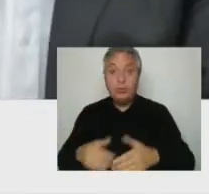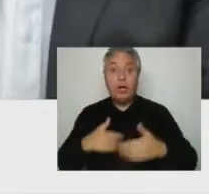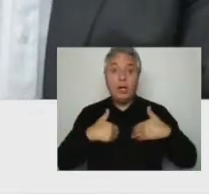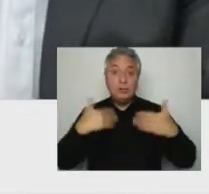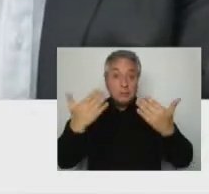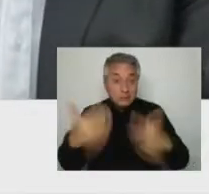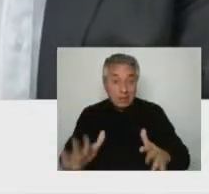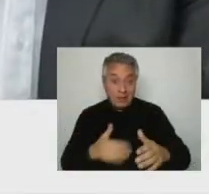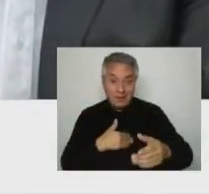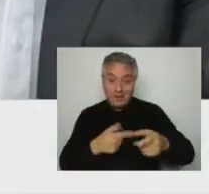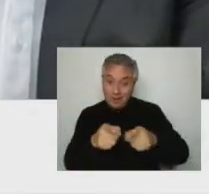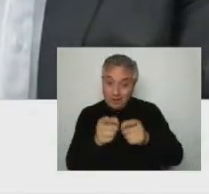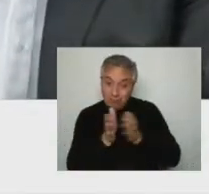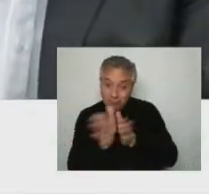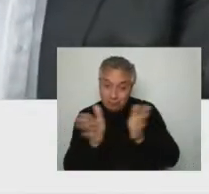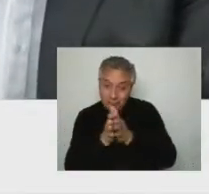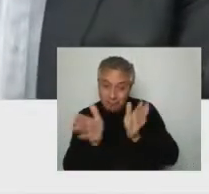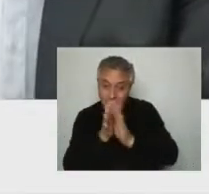And that